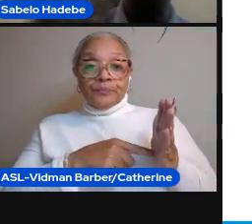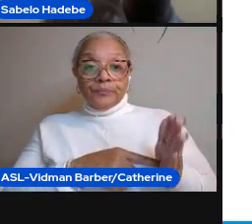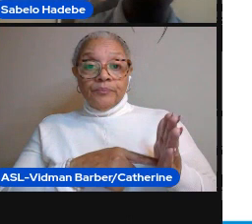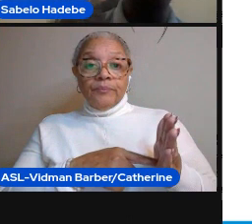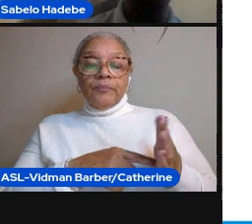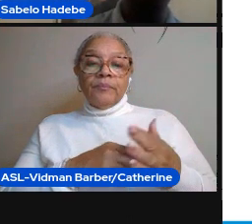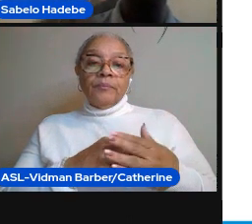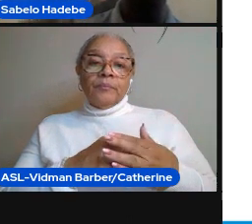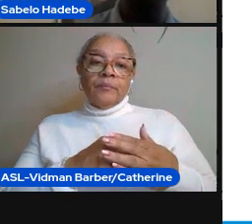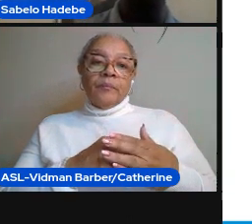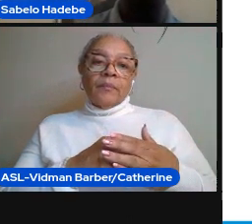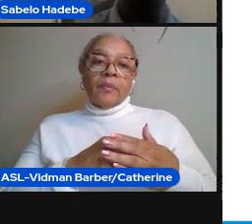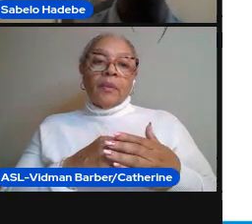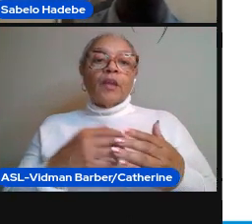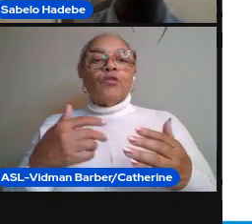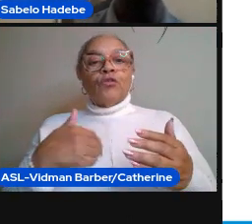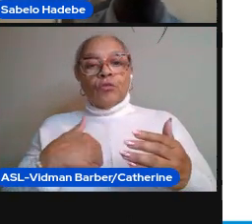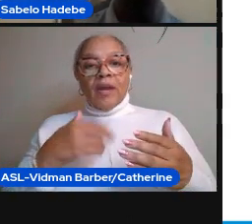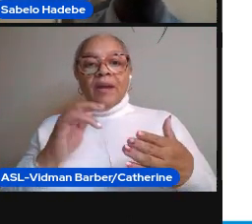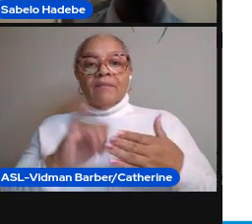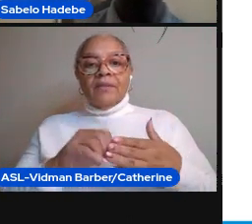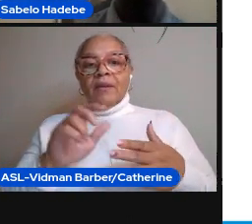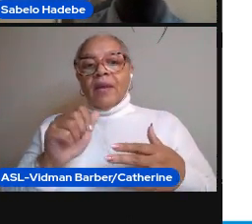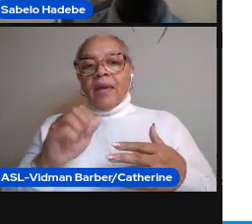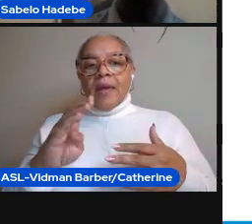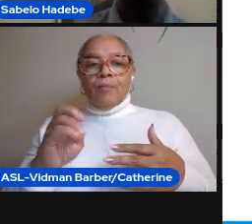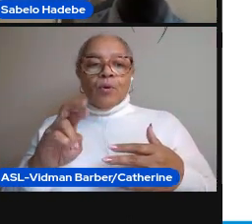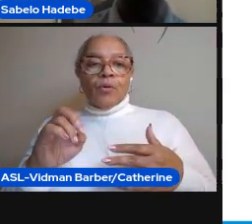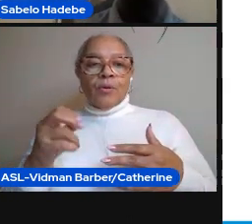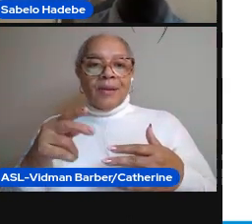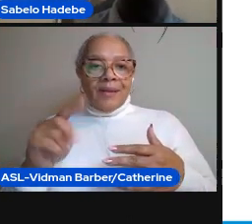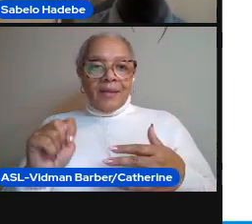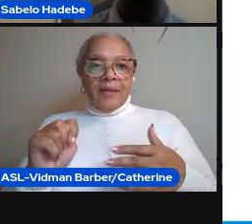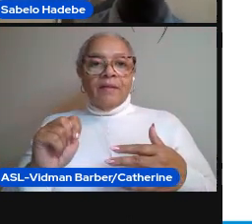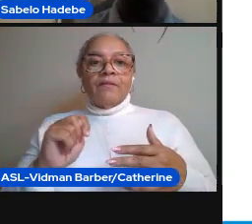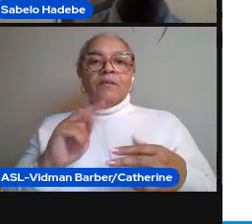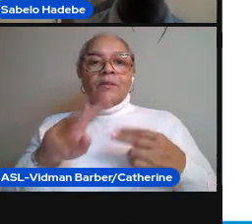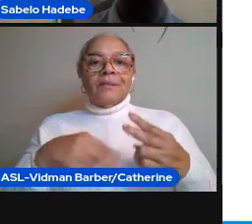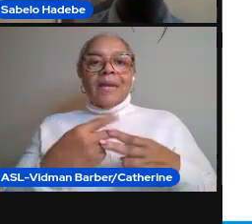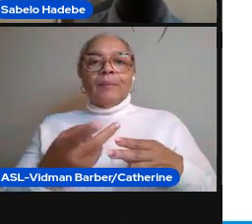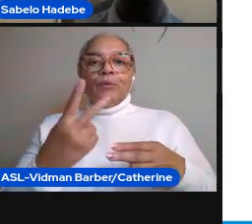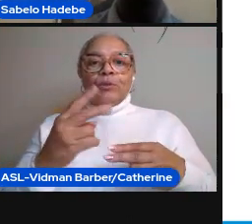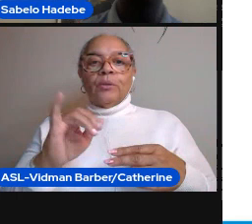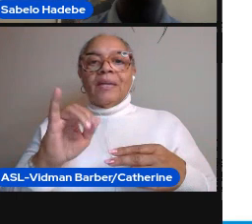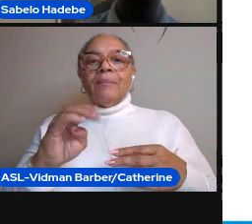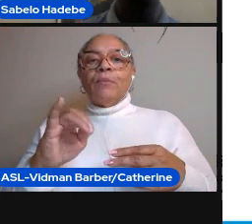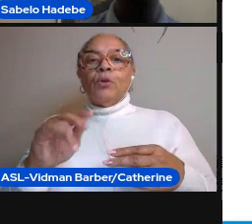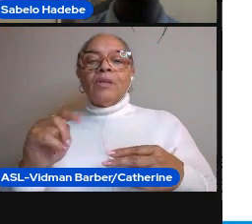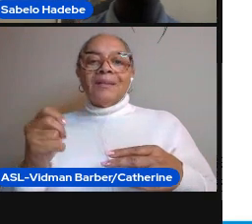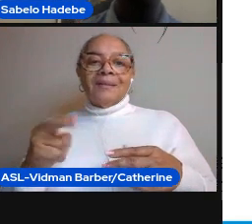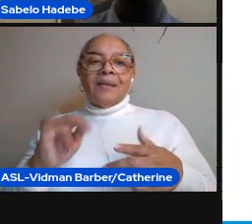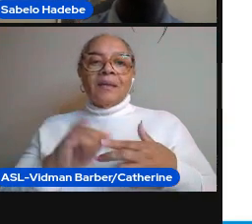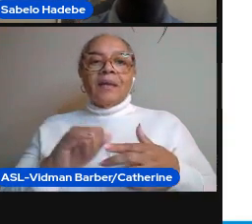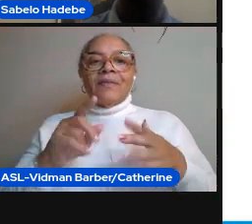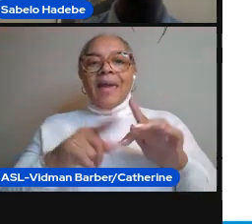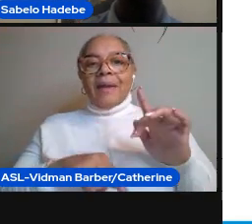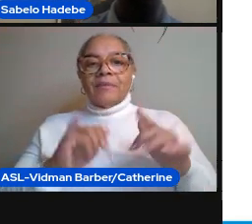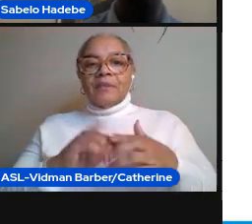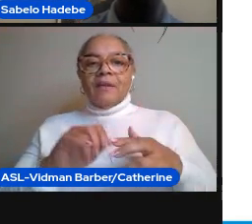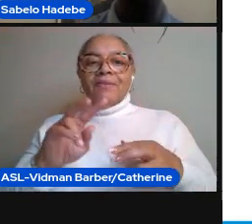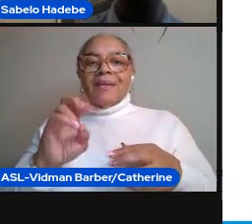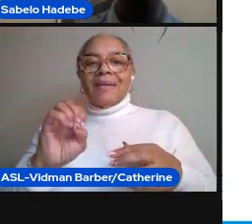you have this aberrant Th2 immunity in the absence of the enzyme. If you look at, for